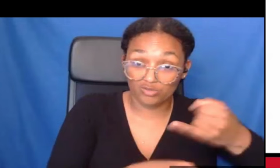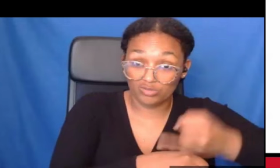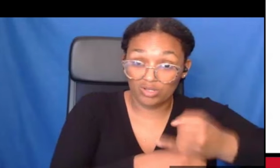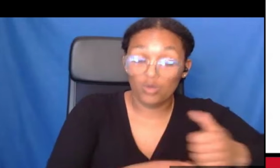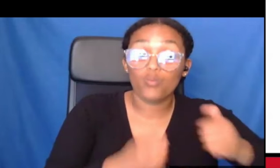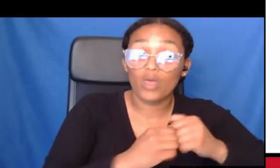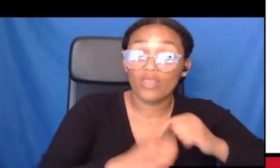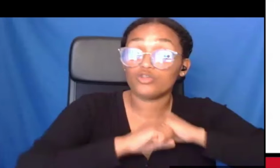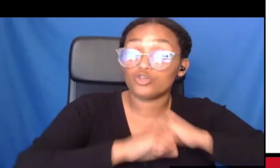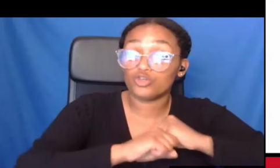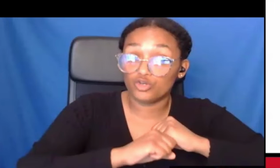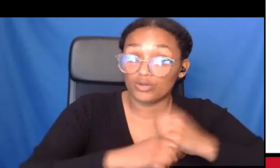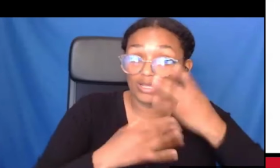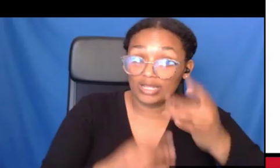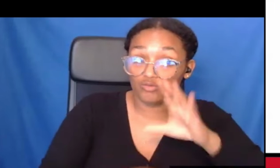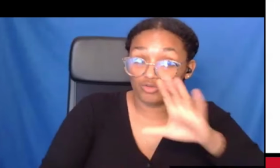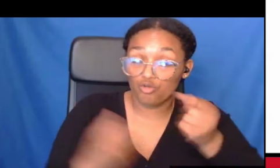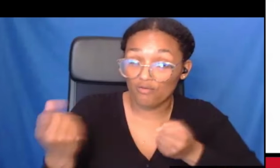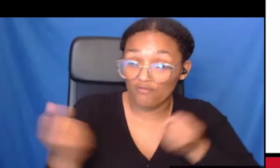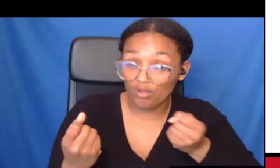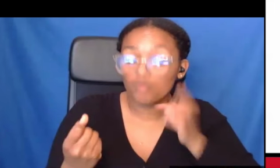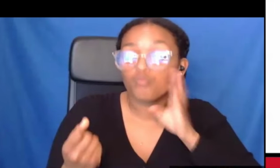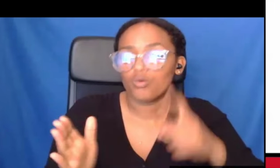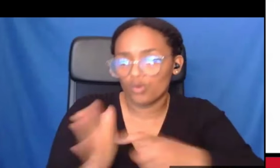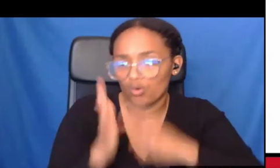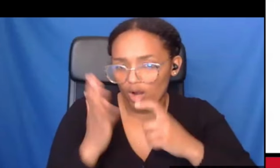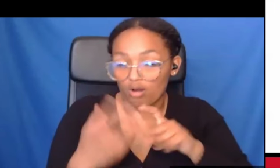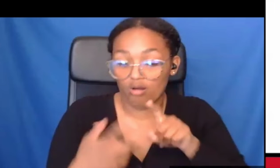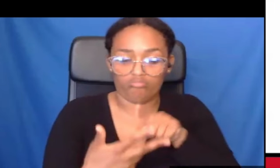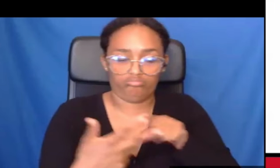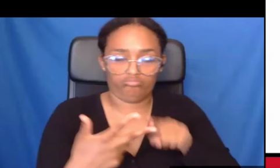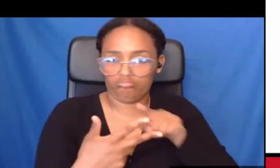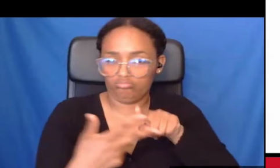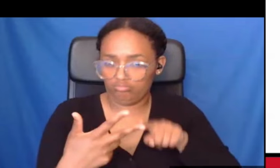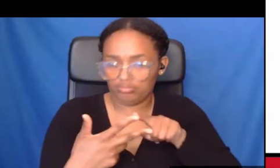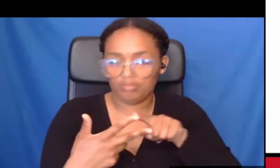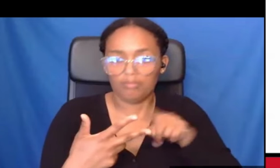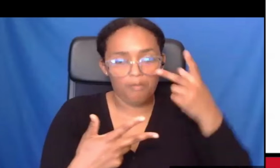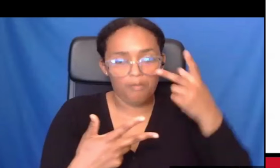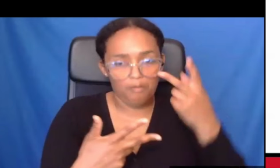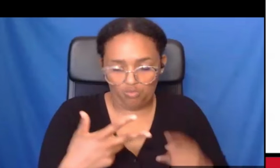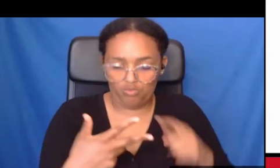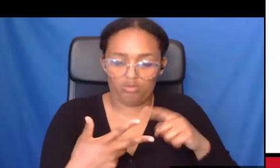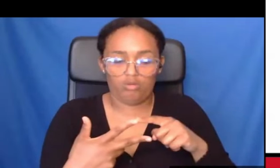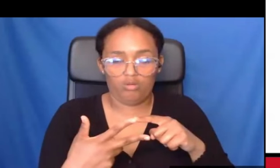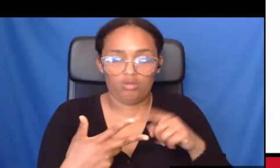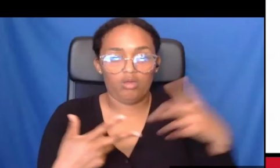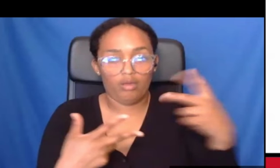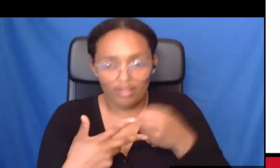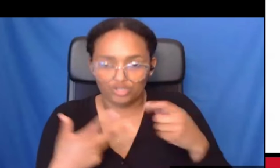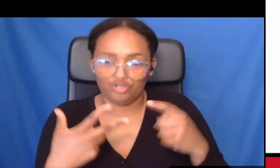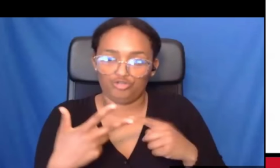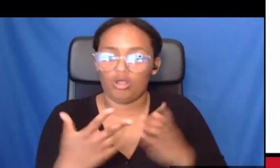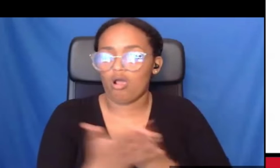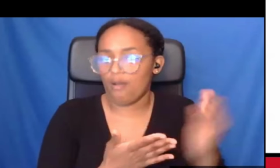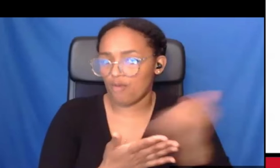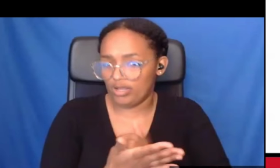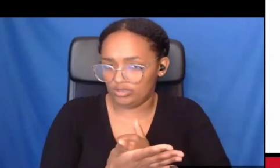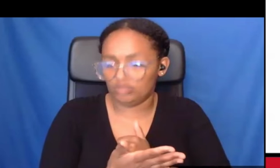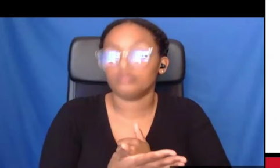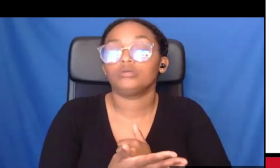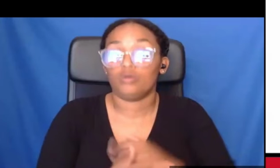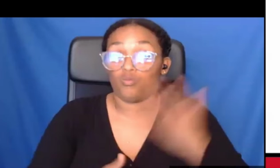security interest in your vehicle will require both comprehensive and collision coverage to protect their interest in the